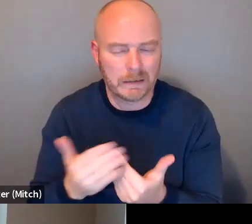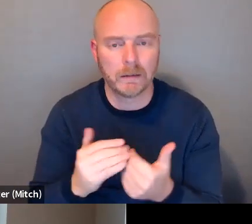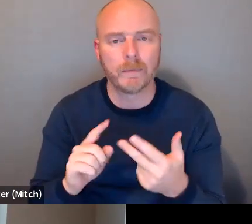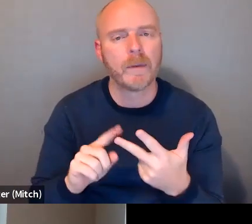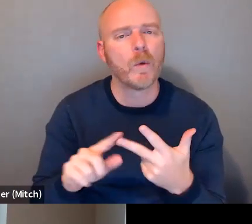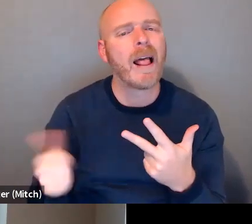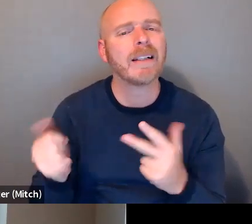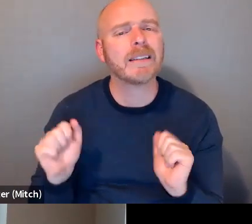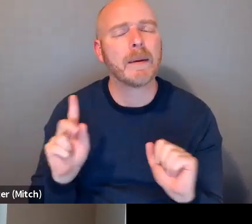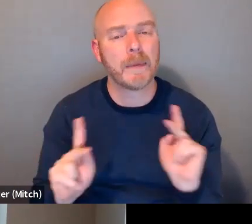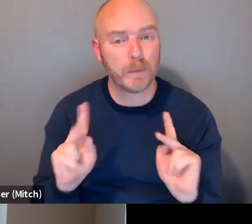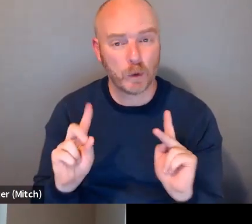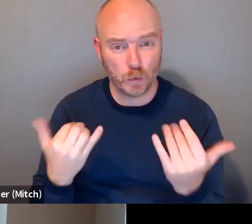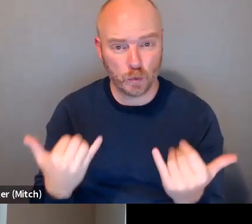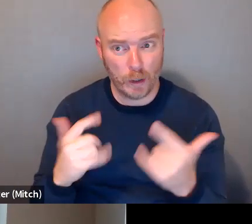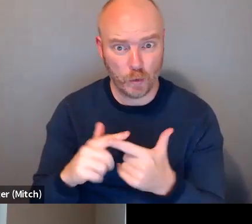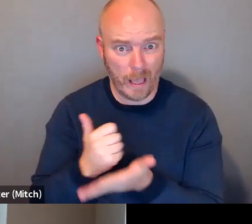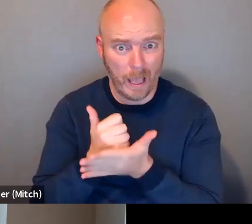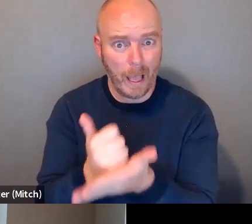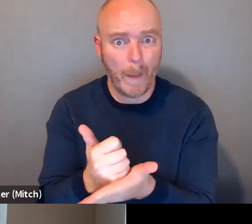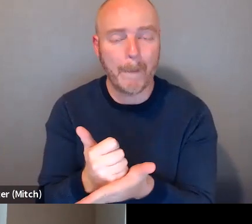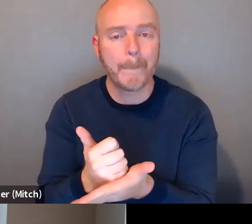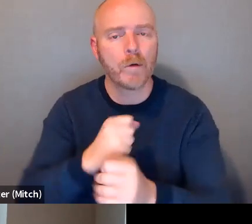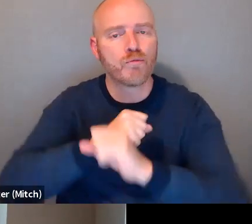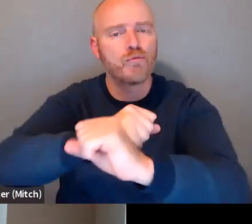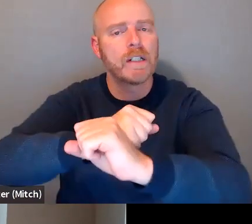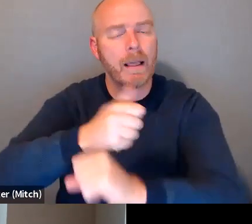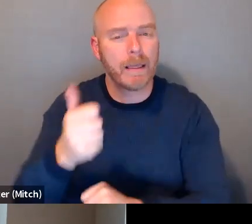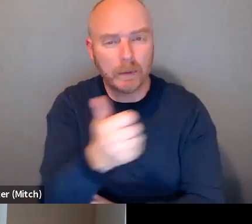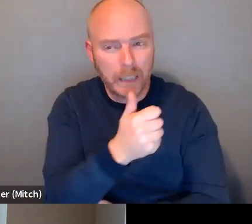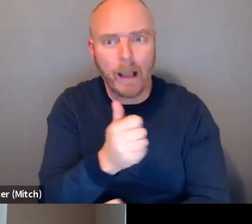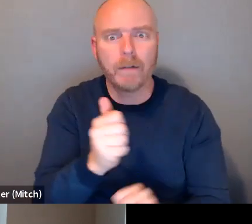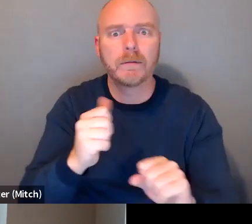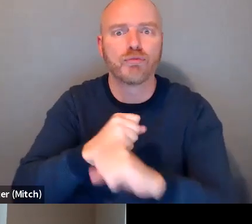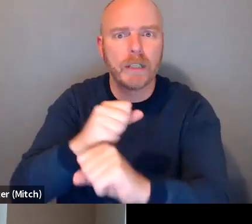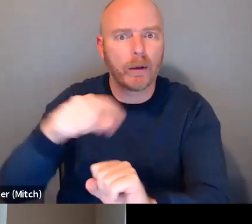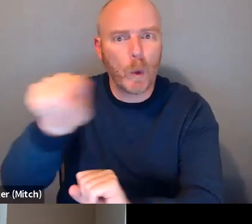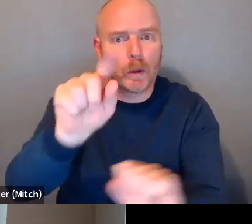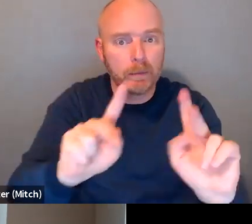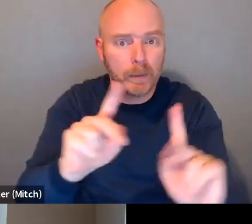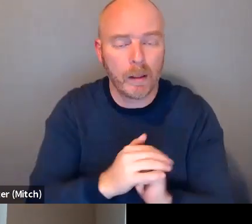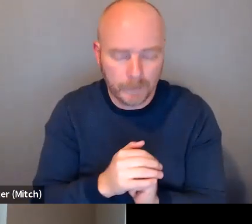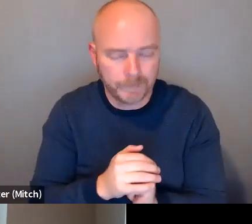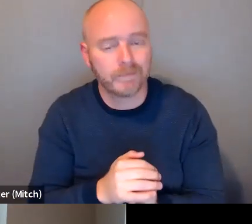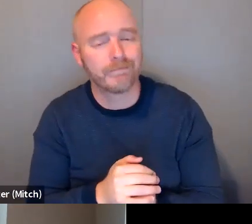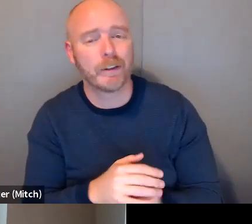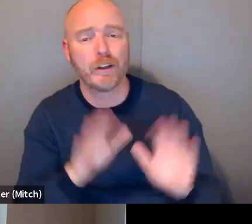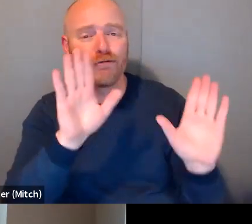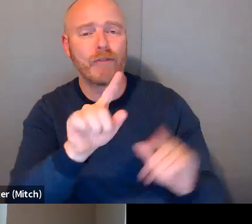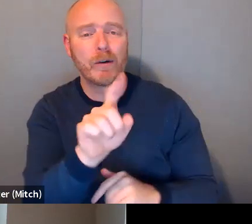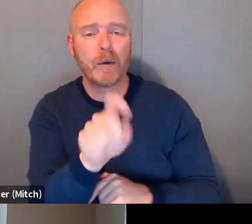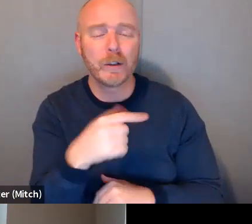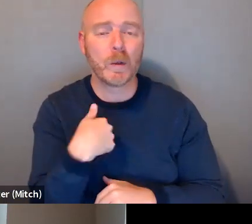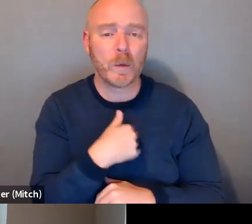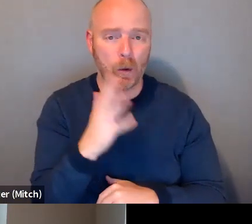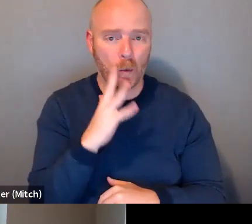can people do right now to help protect themselves and the people around them? That's another great question. And